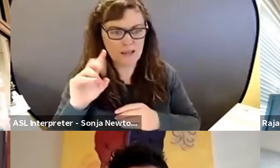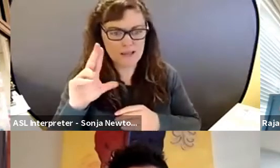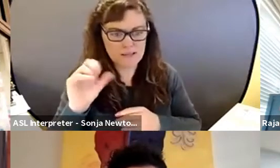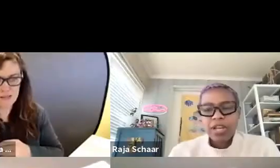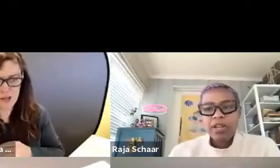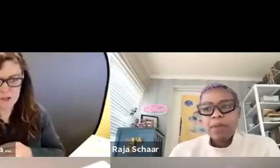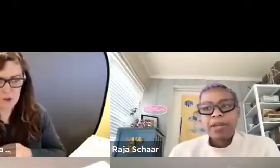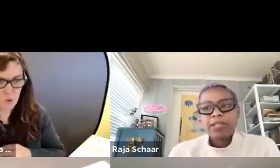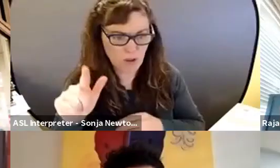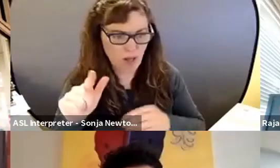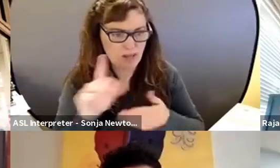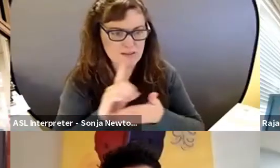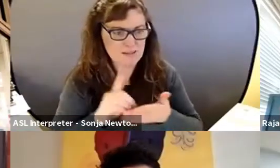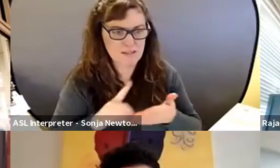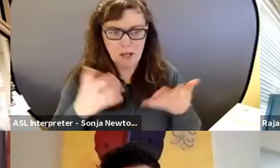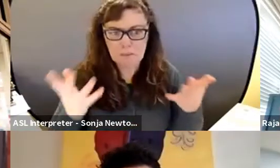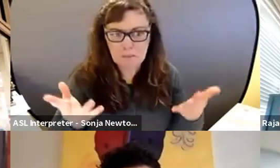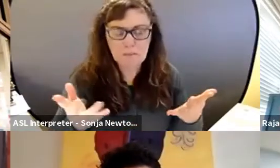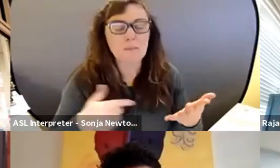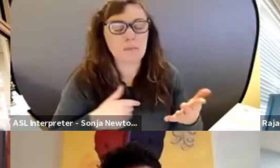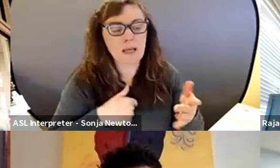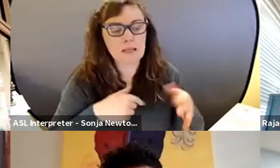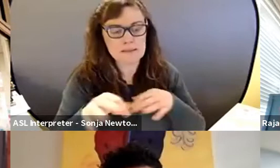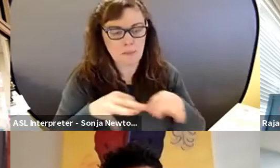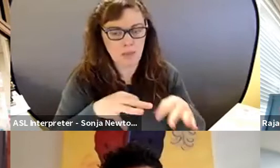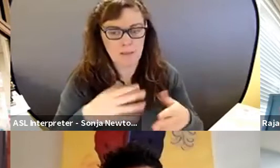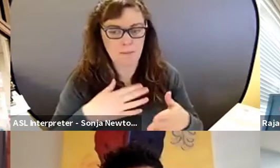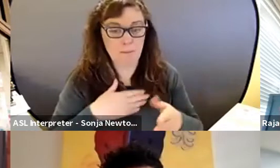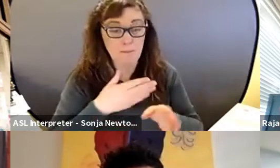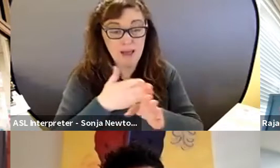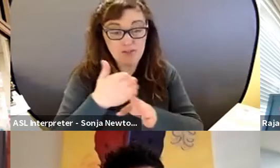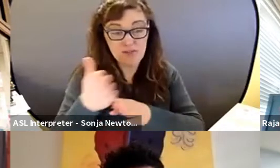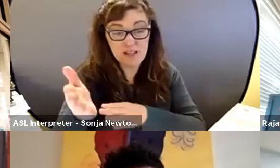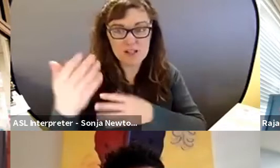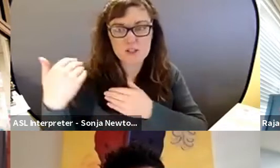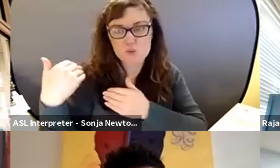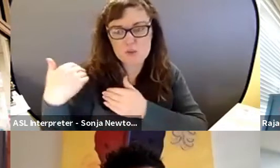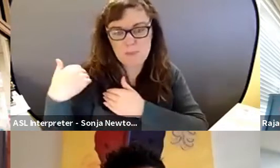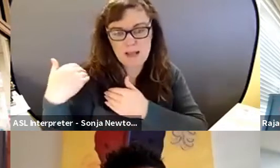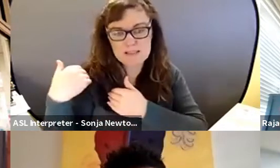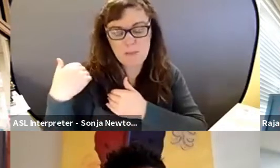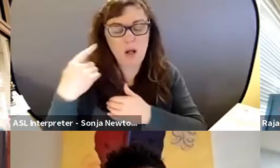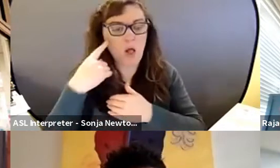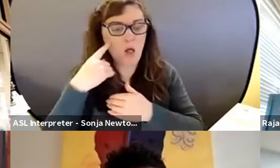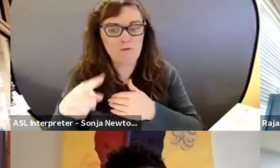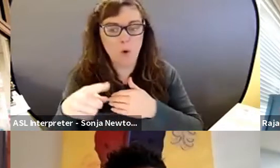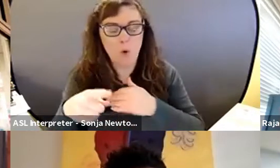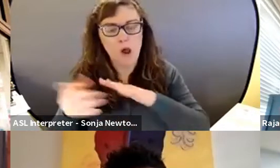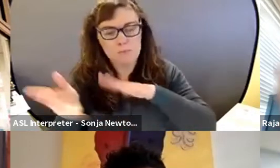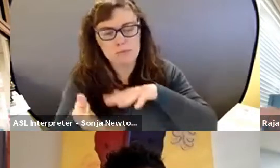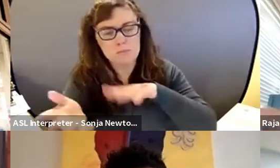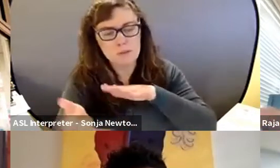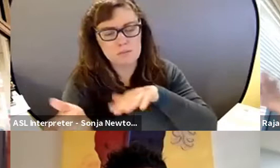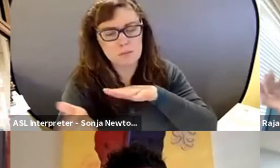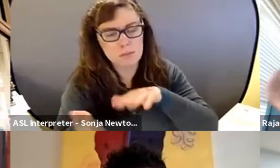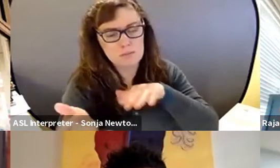before I get started. But essentially, my field of design is responsible for the mass production of things that are